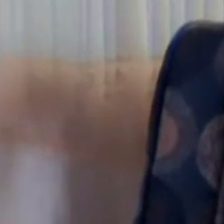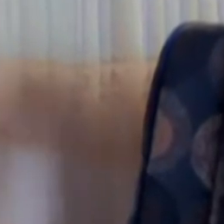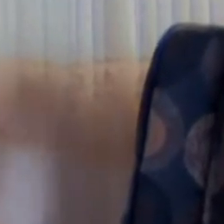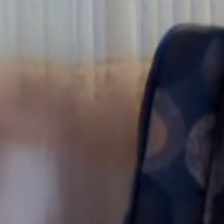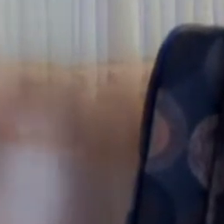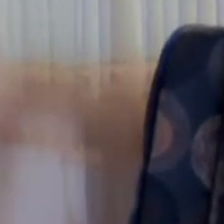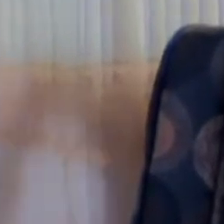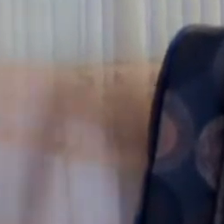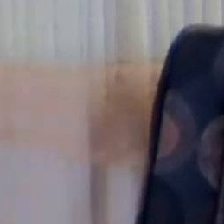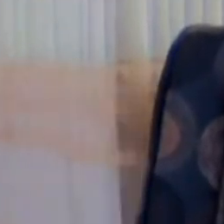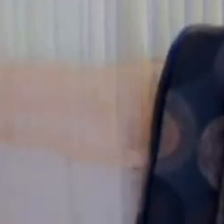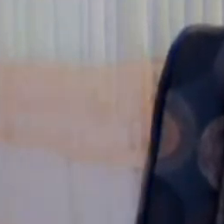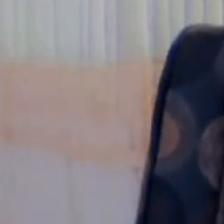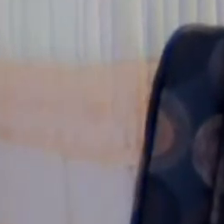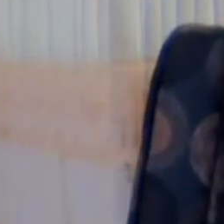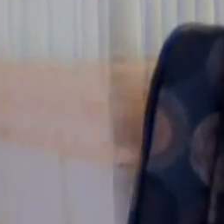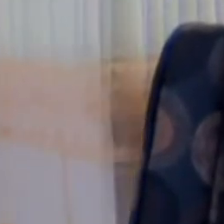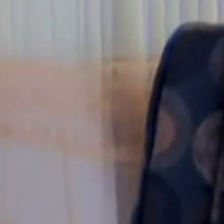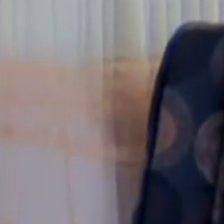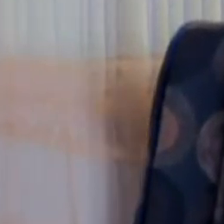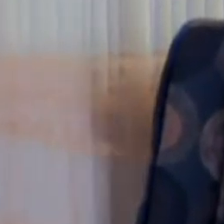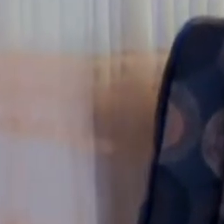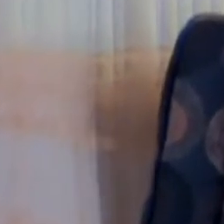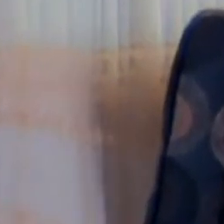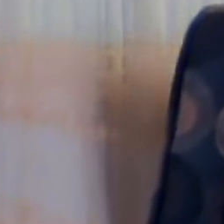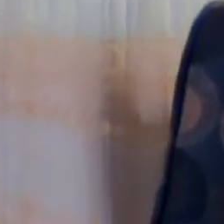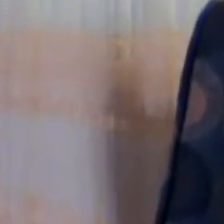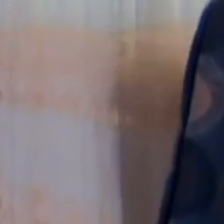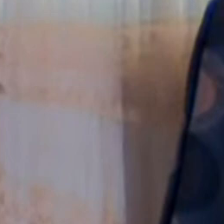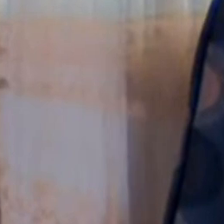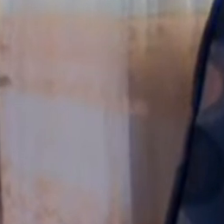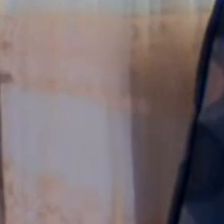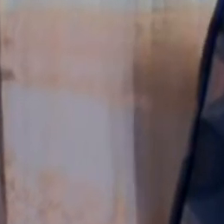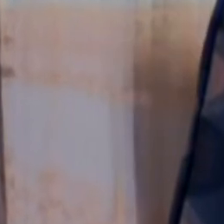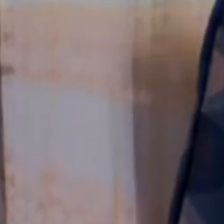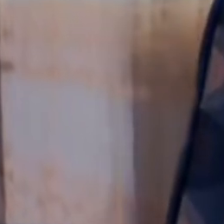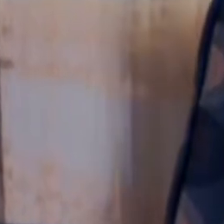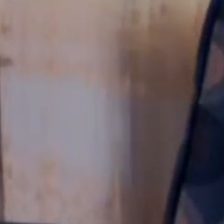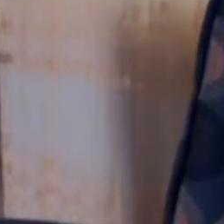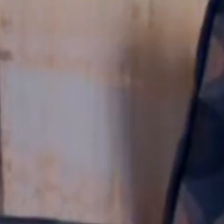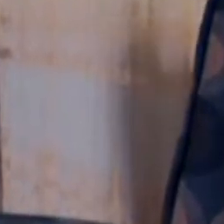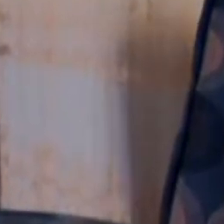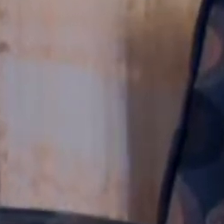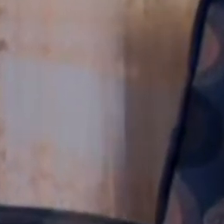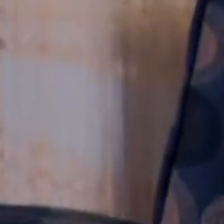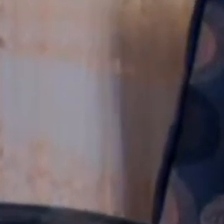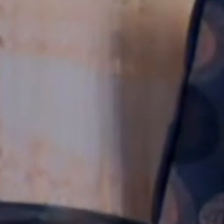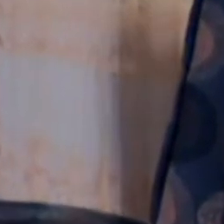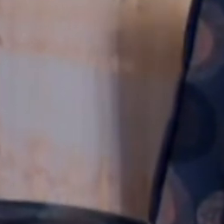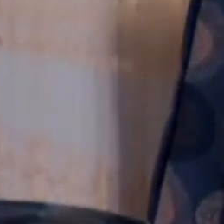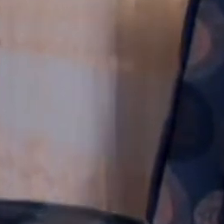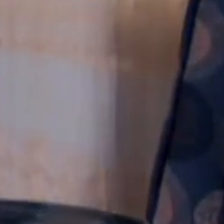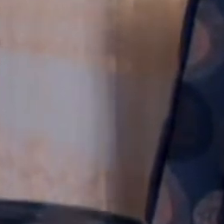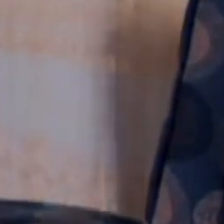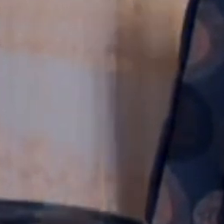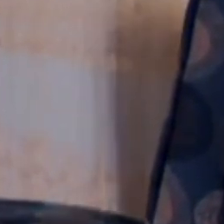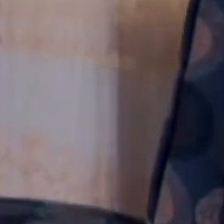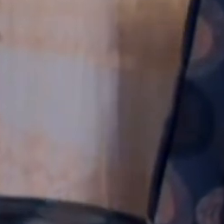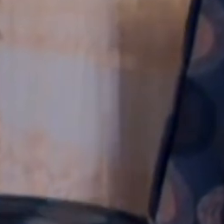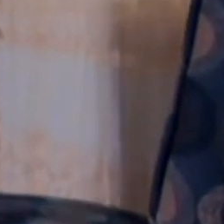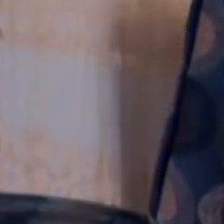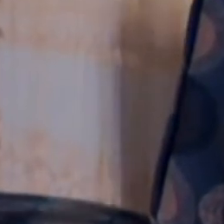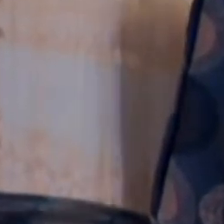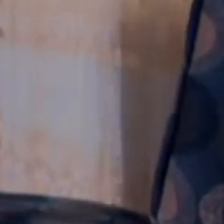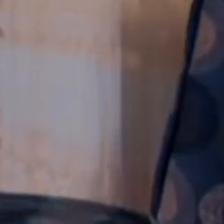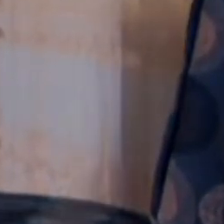It could be anything you have in your house. Take a look at this. From my own chair, I'm able to exercise 30 minutes per day, from biceps